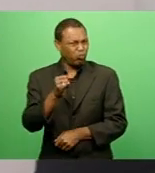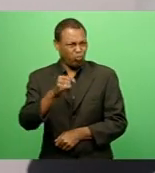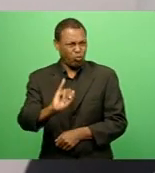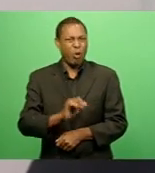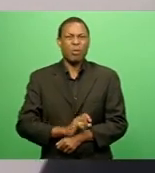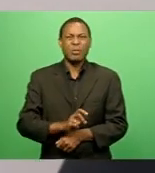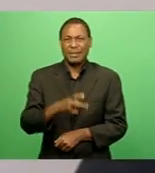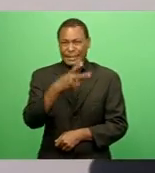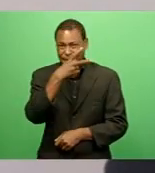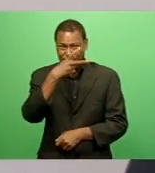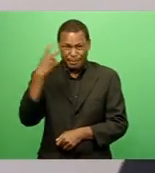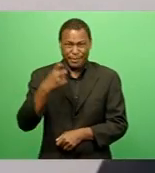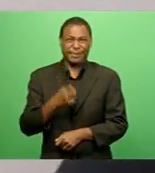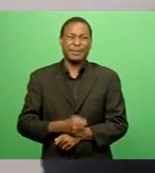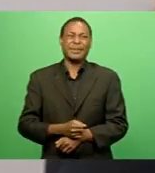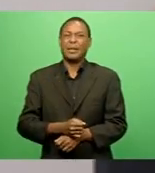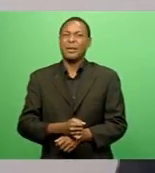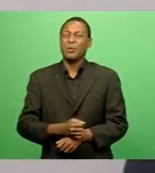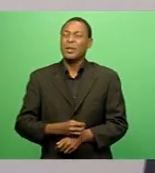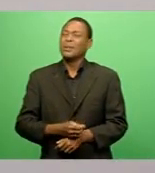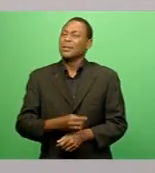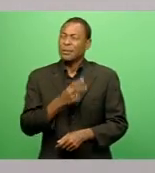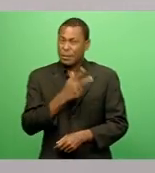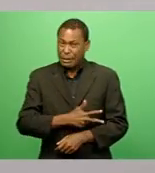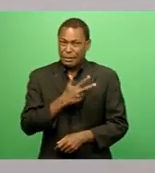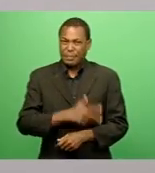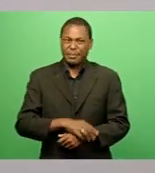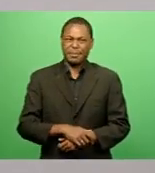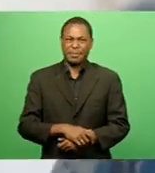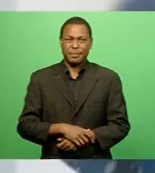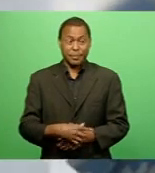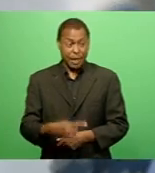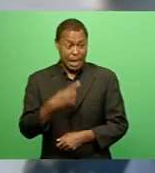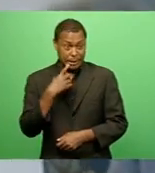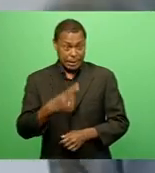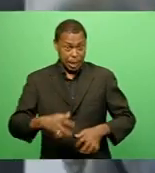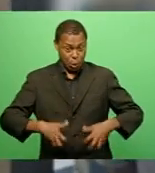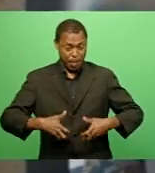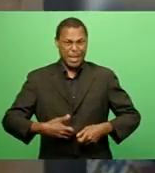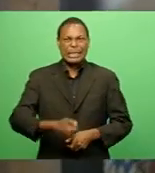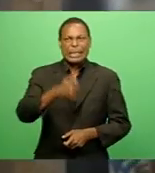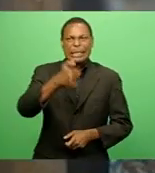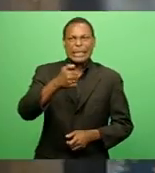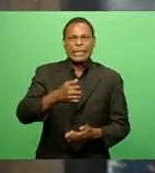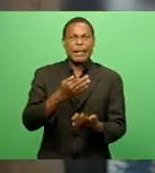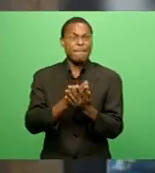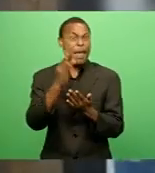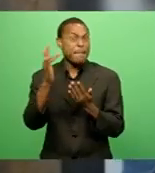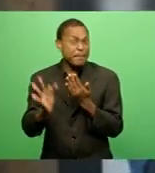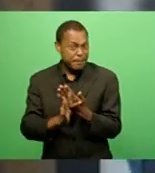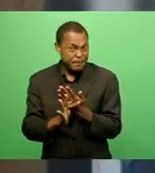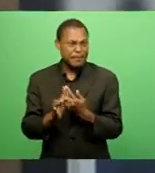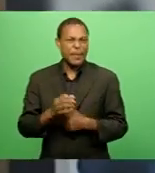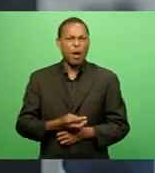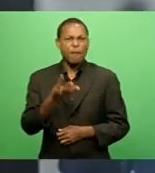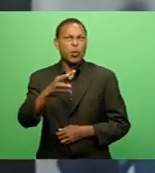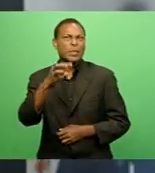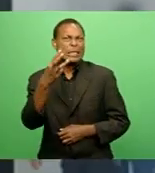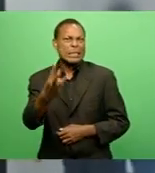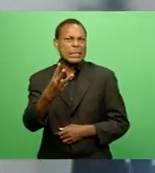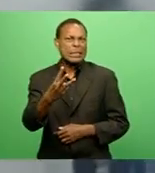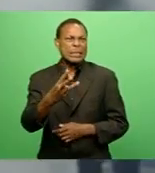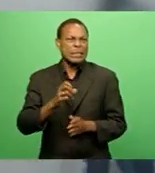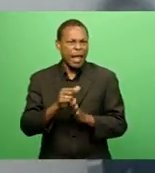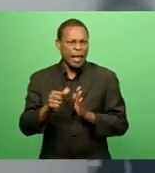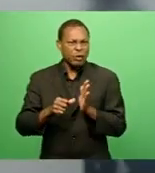robbery and aggravated burglary. It is alleged that on 16th February, the 43-year-old and two others